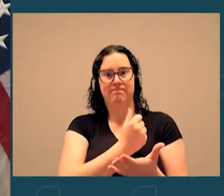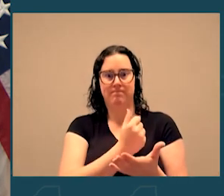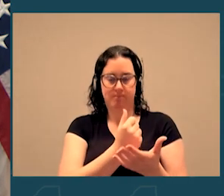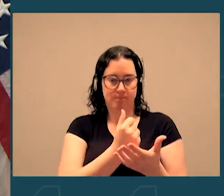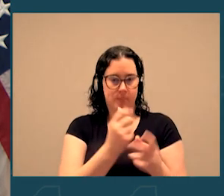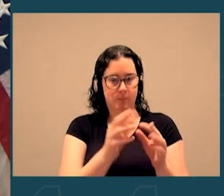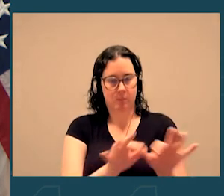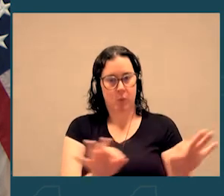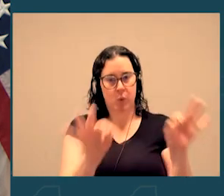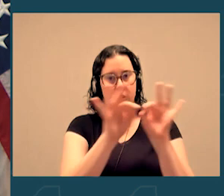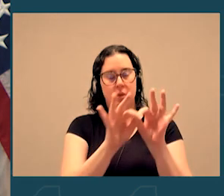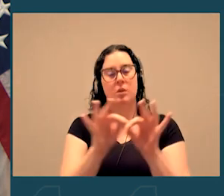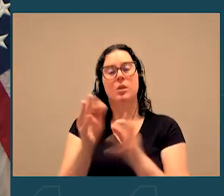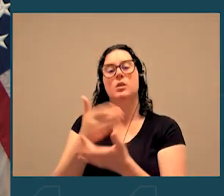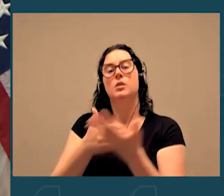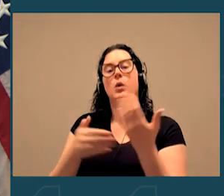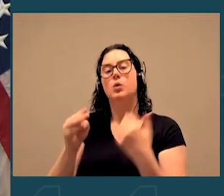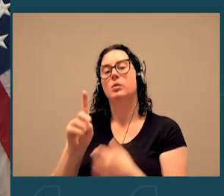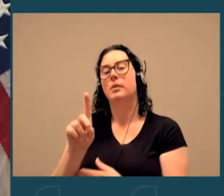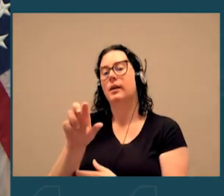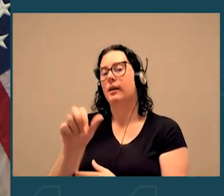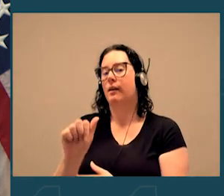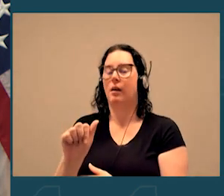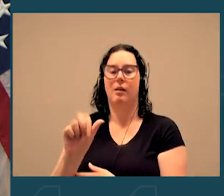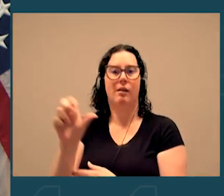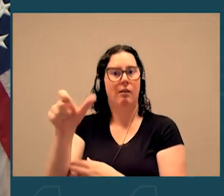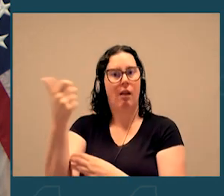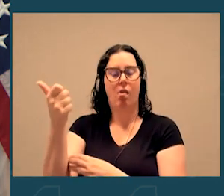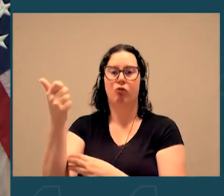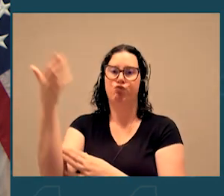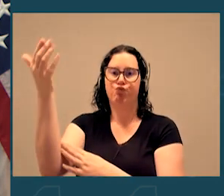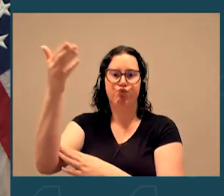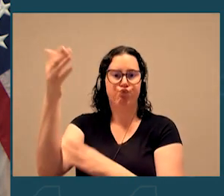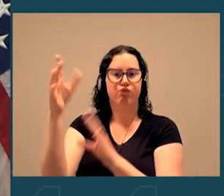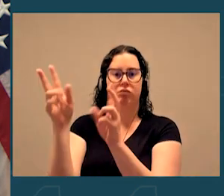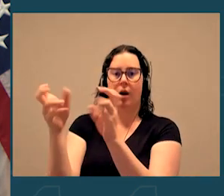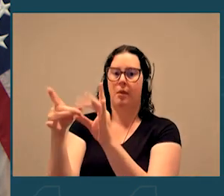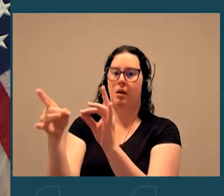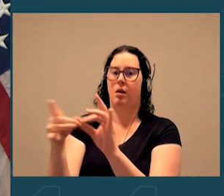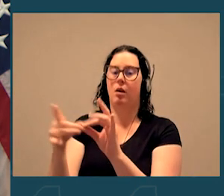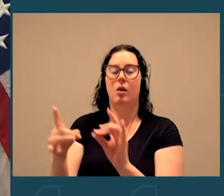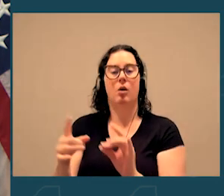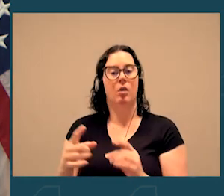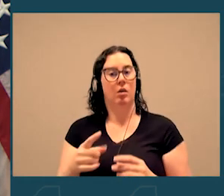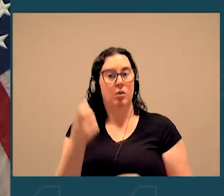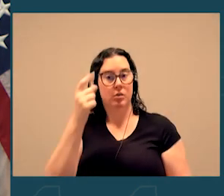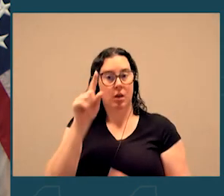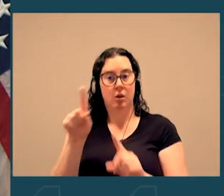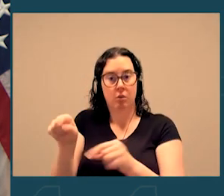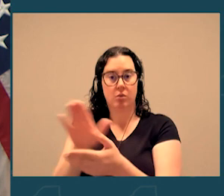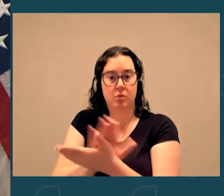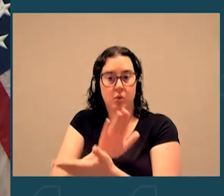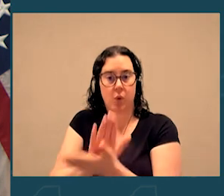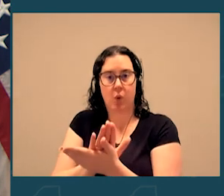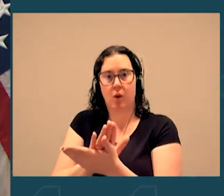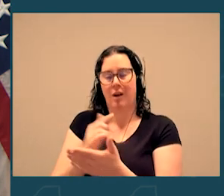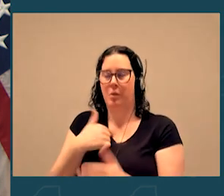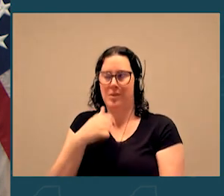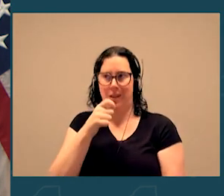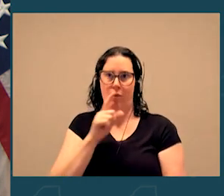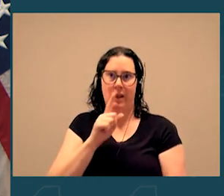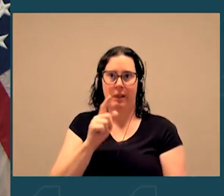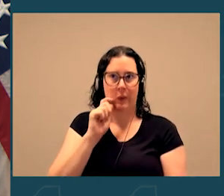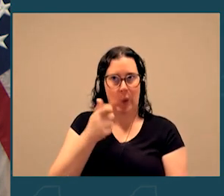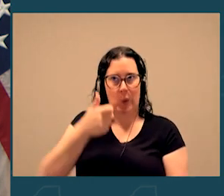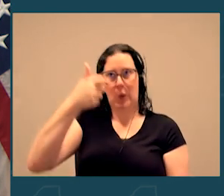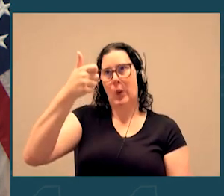another whole topic. That's another whole topic. It's one thing to get bullied and picked on, and I wasn't the coolest kid in my middle